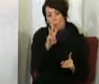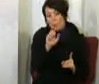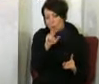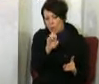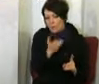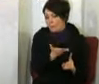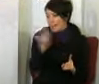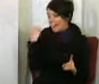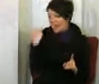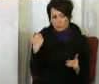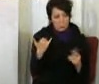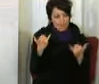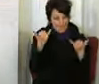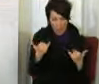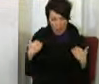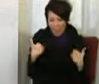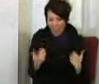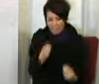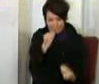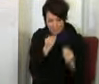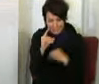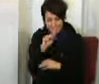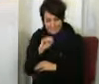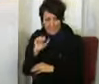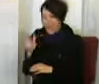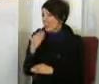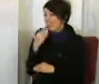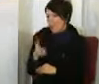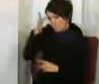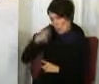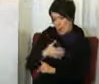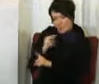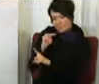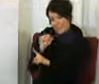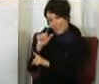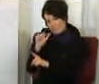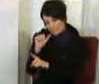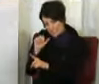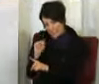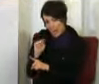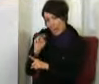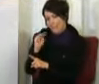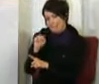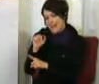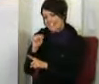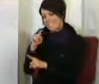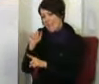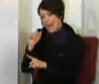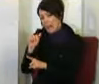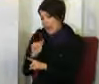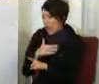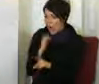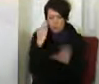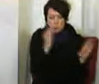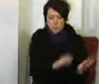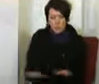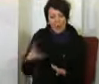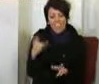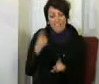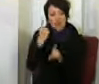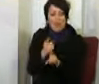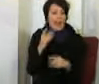could have this meal. Thank you for Nelson Mandela, who said, I am going to do what I feel is right